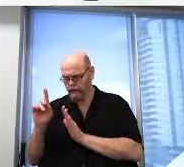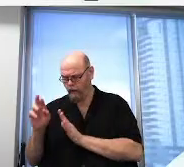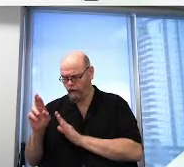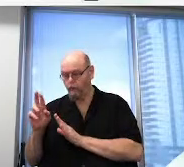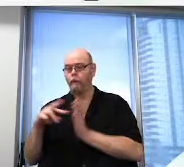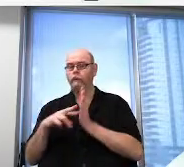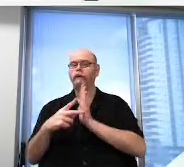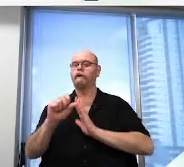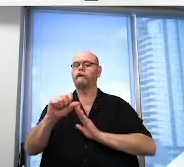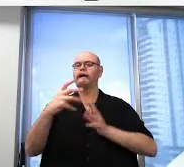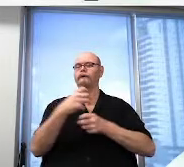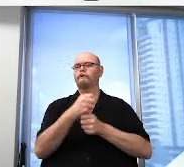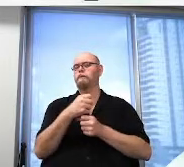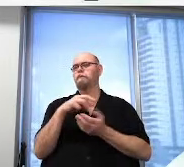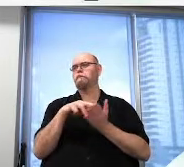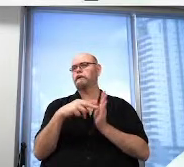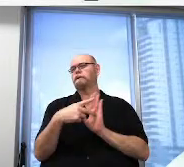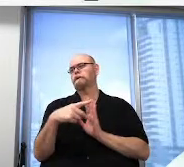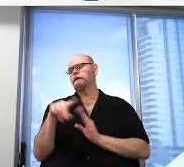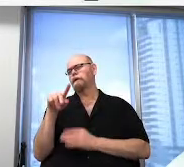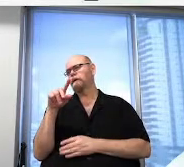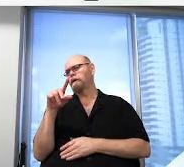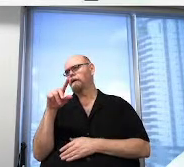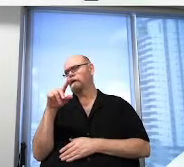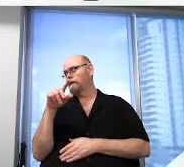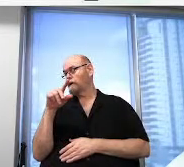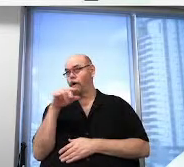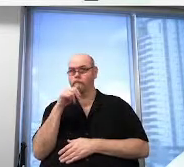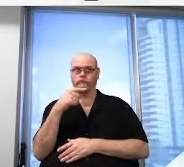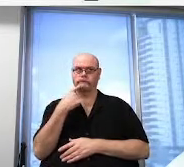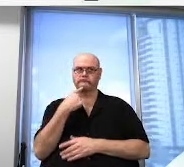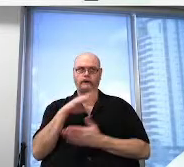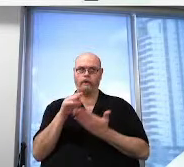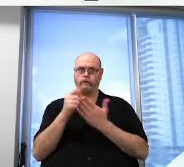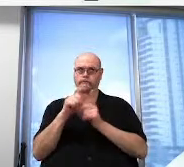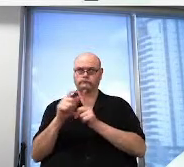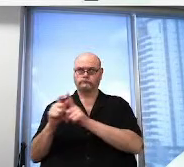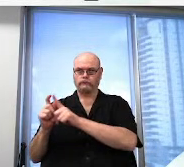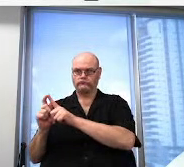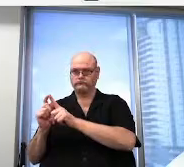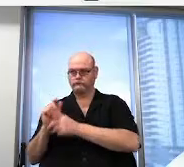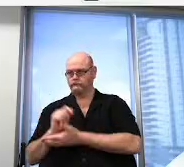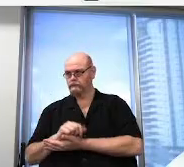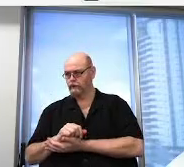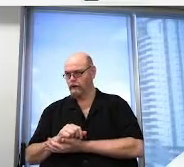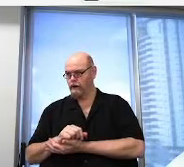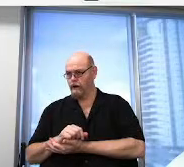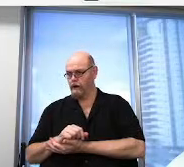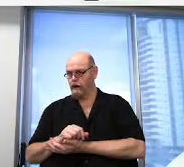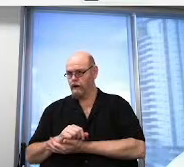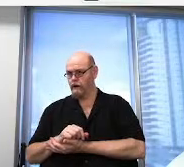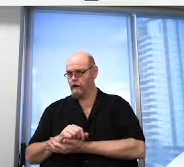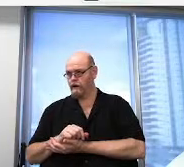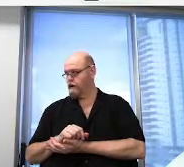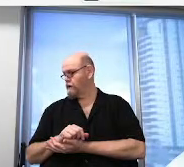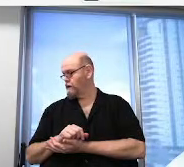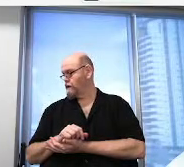an acronym? Yes, it's an acronym. So it's, and don't ask me to actually say all the words to it, but yeah,